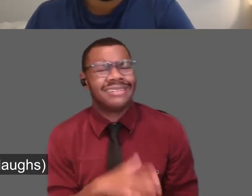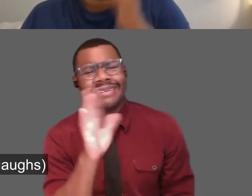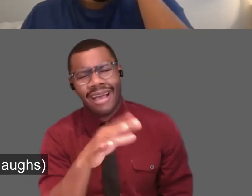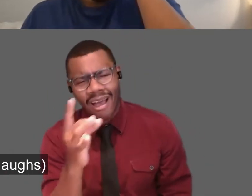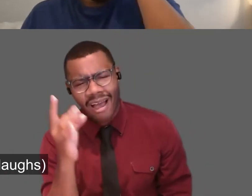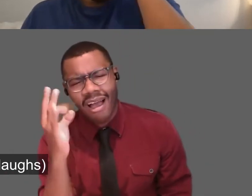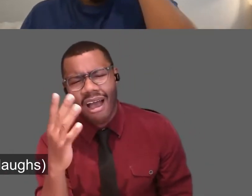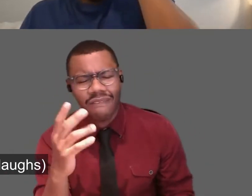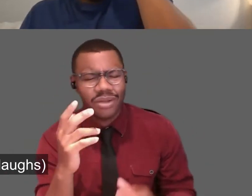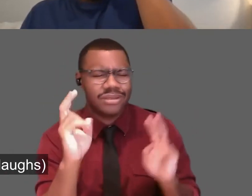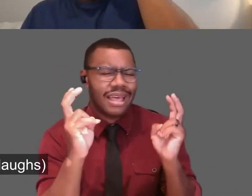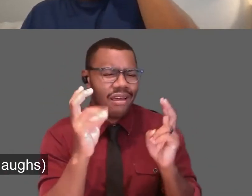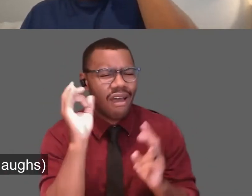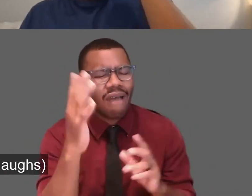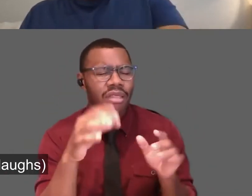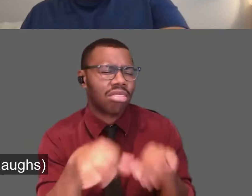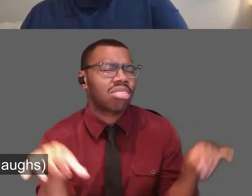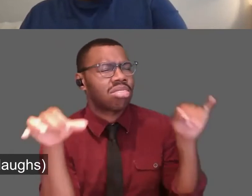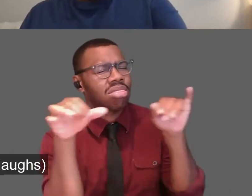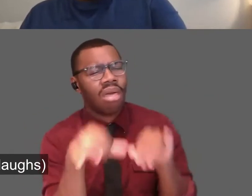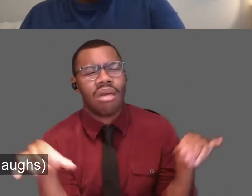I said, no,